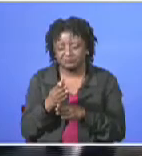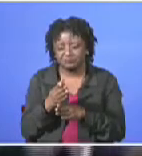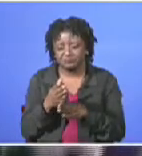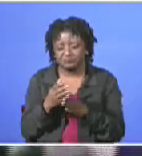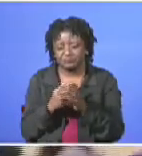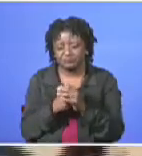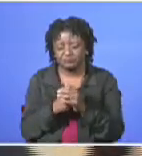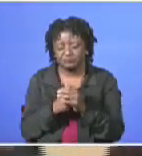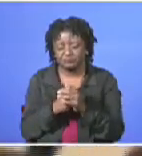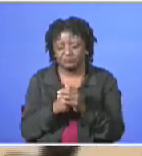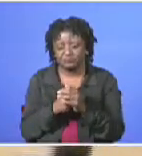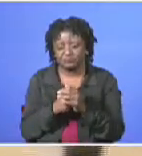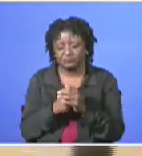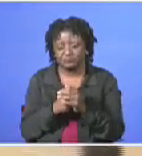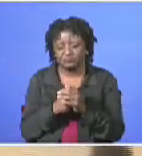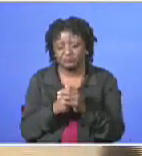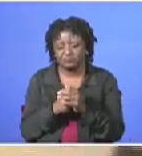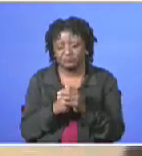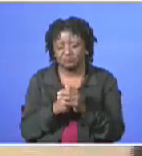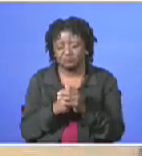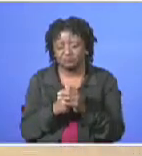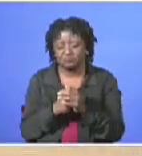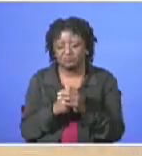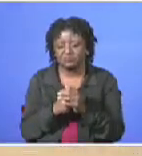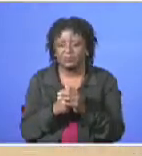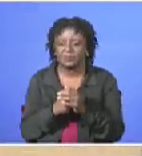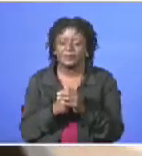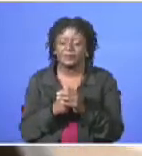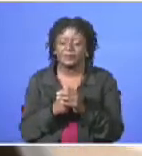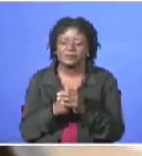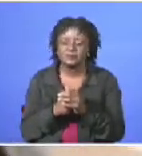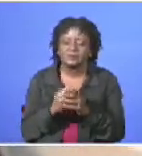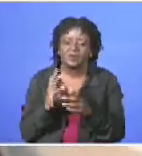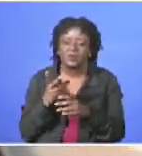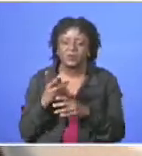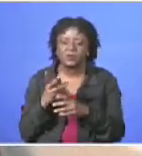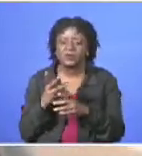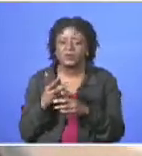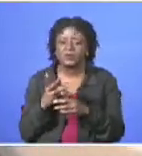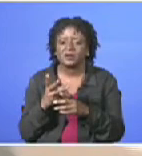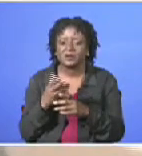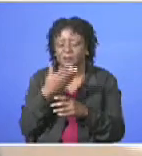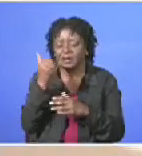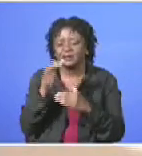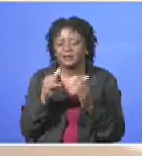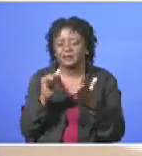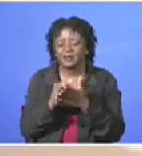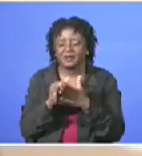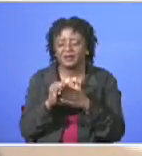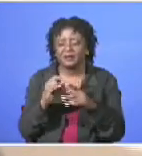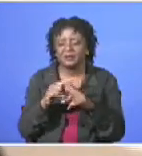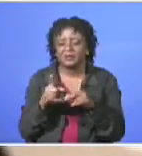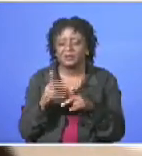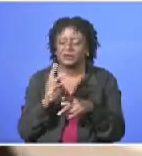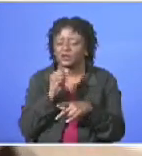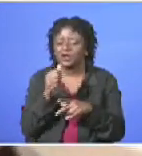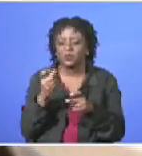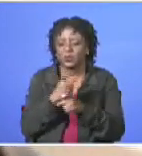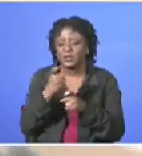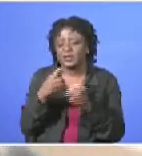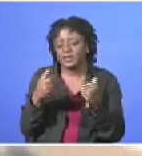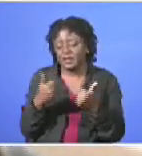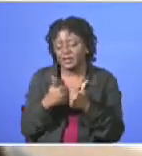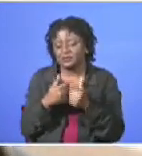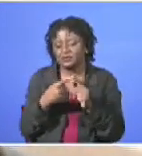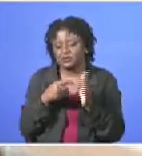we can't wait no more. No, the product we put on the floor is not 10 games below 500. We're way better than that, but obviously we're not winning games to show that, but